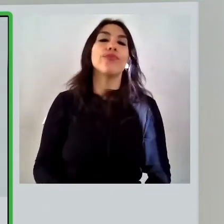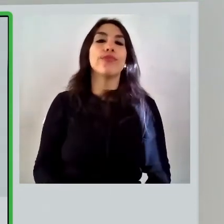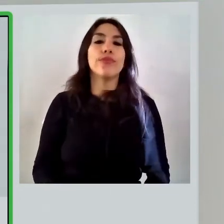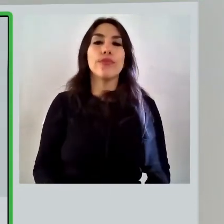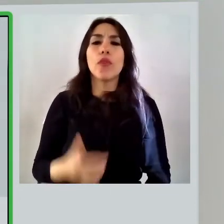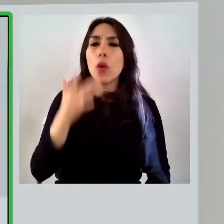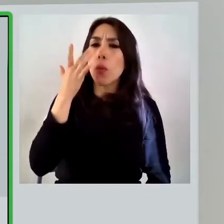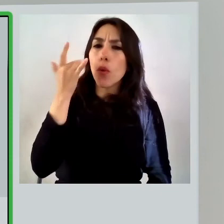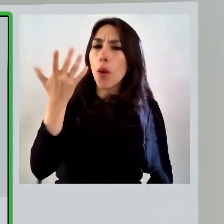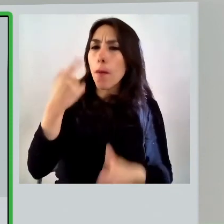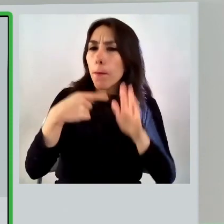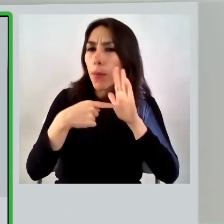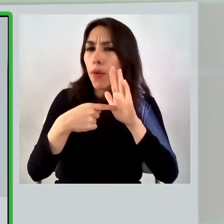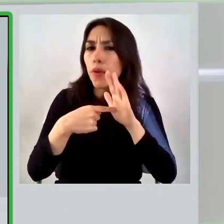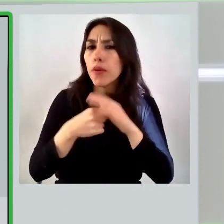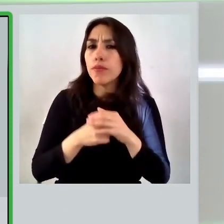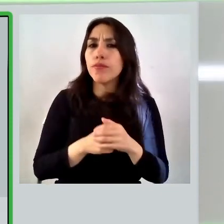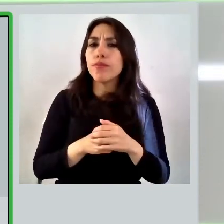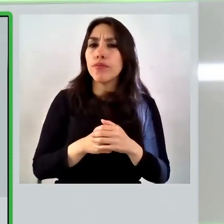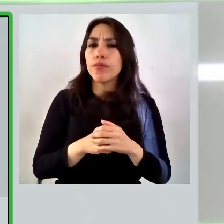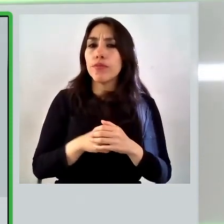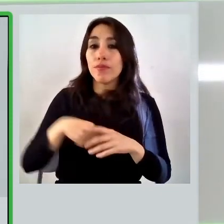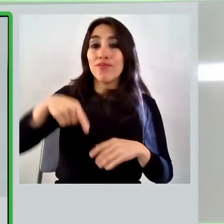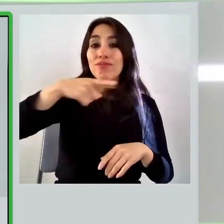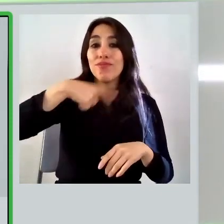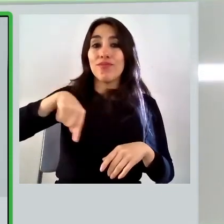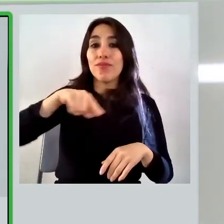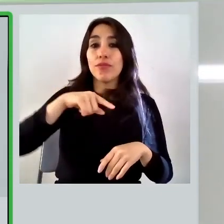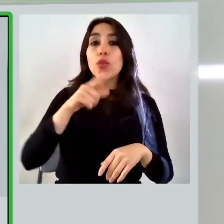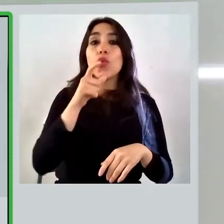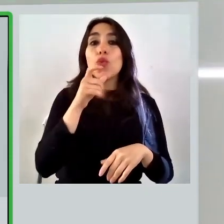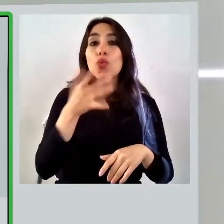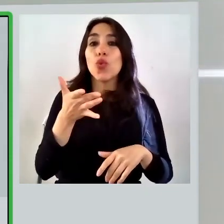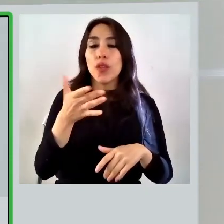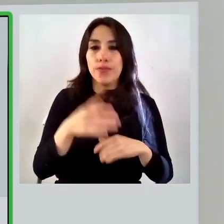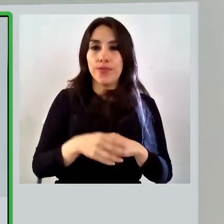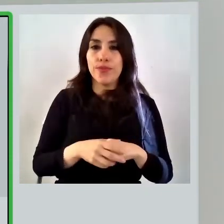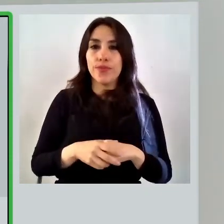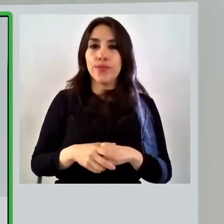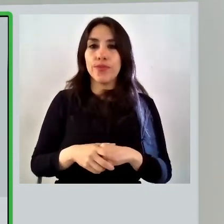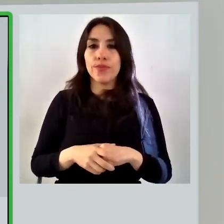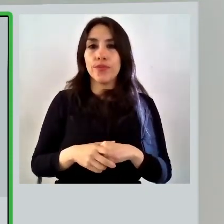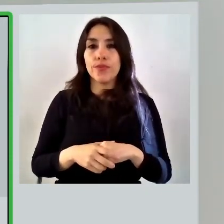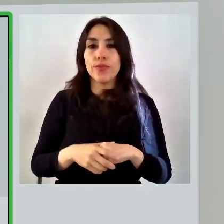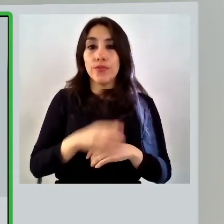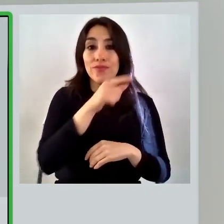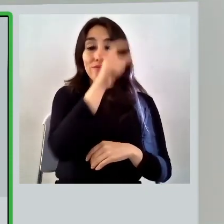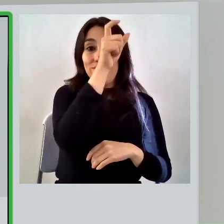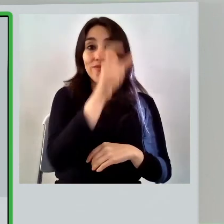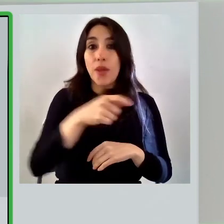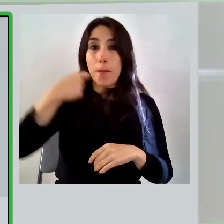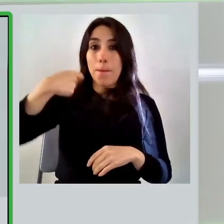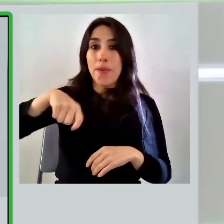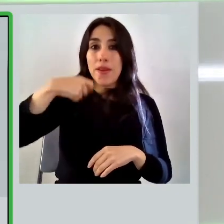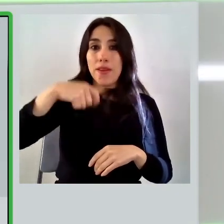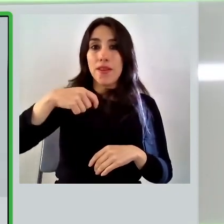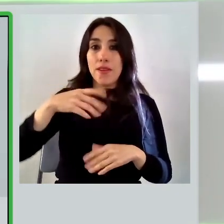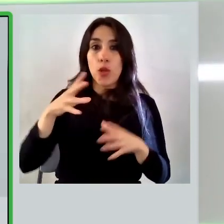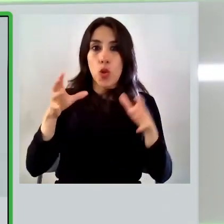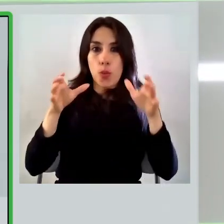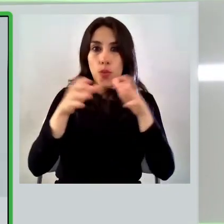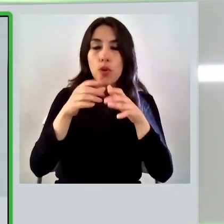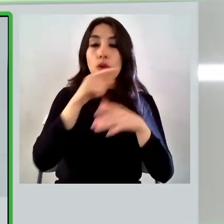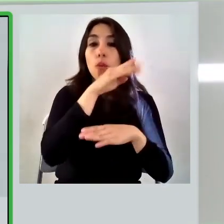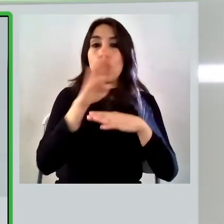for the Disability In organization. But it was just prior to my coming out, right, more fully